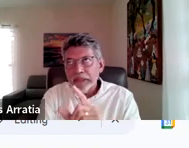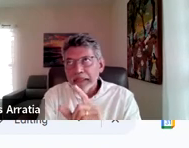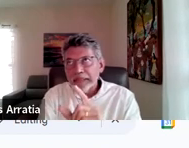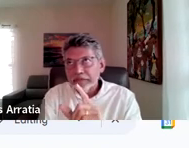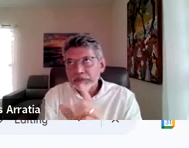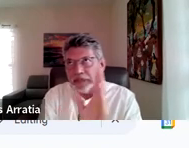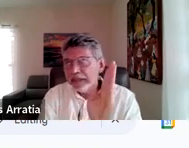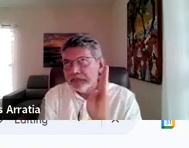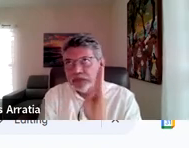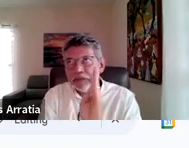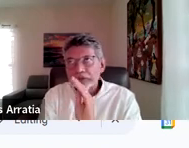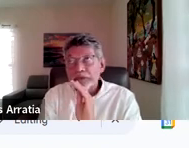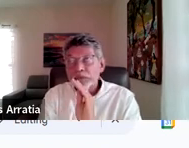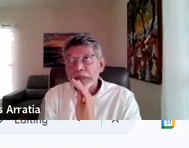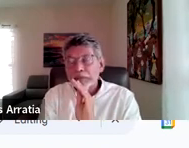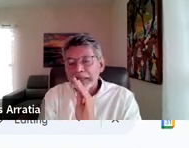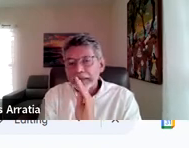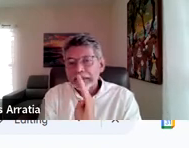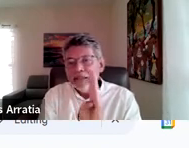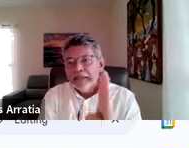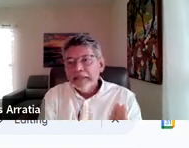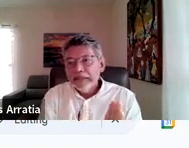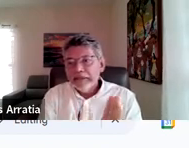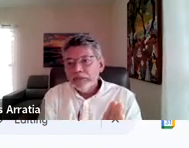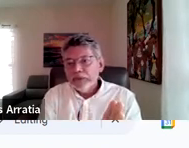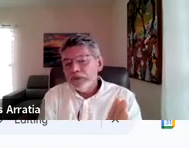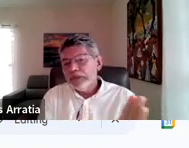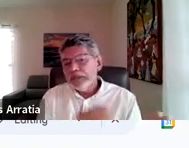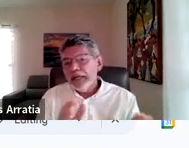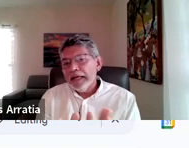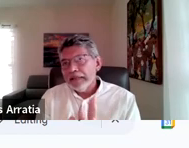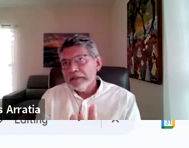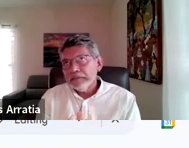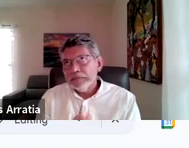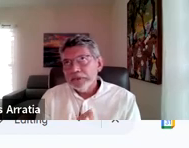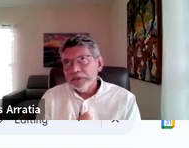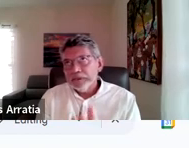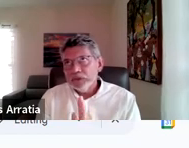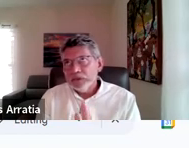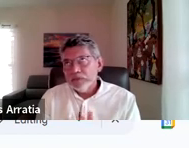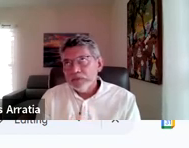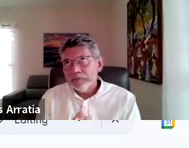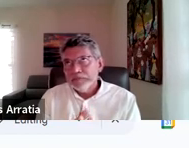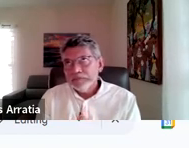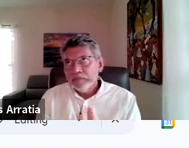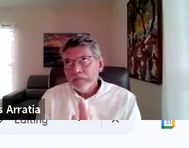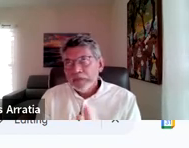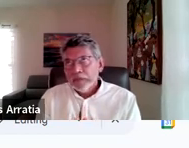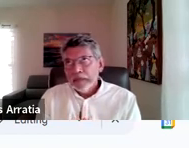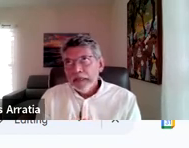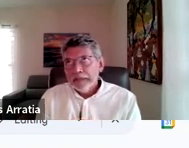Oasis or Alliance when they came to talk to us a while back, that they were looking at building some